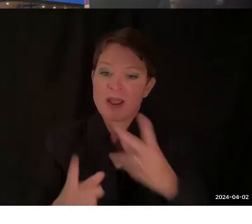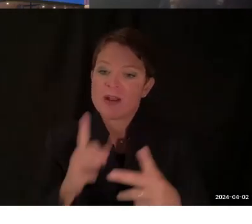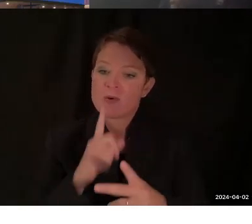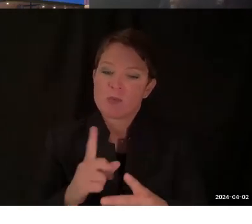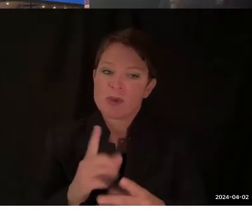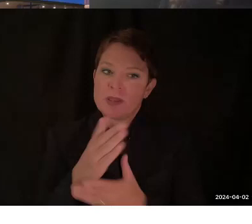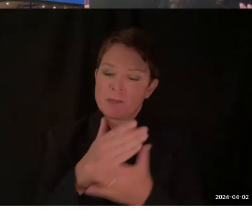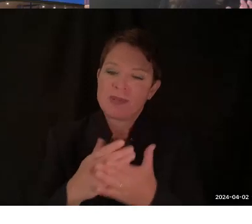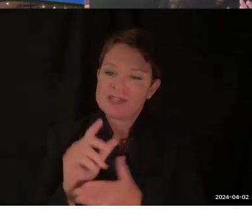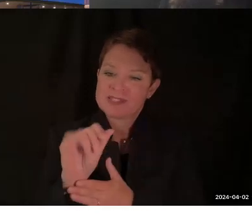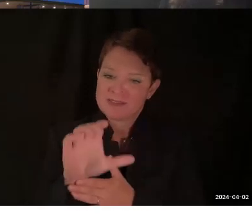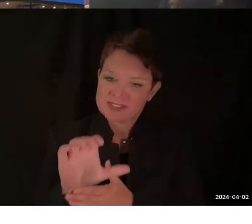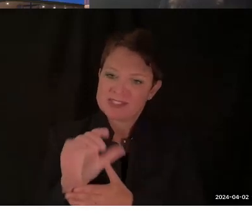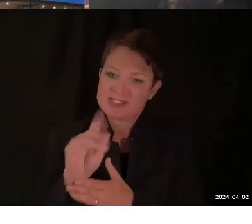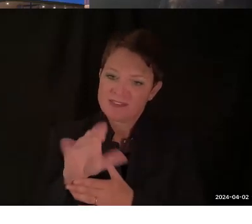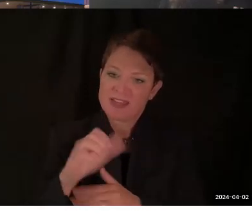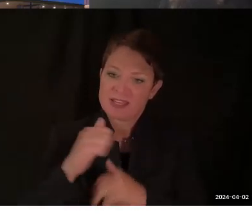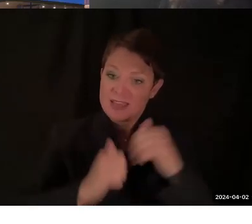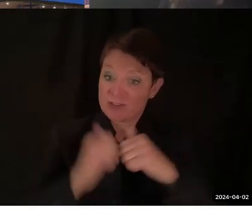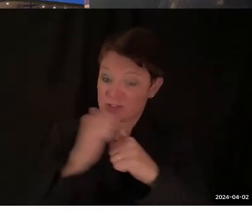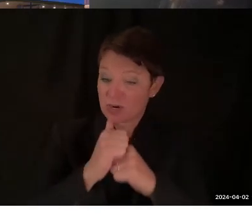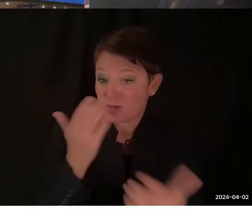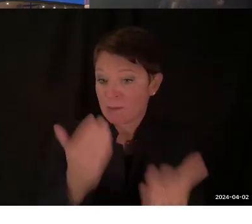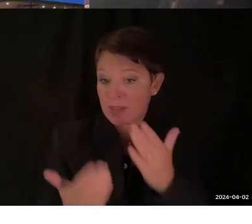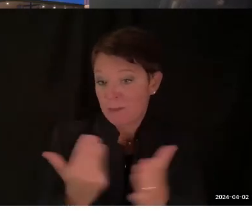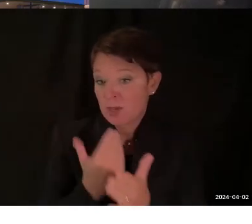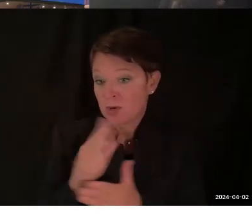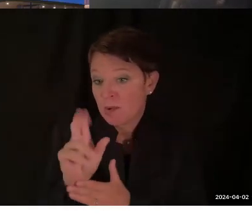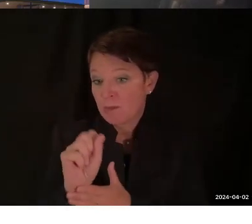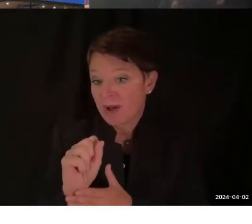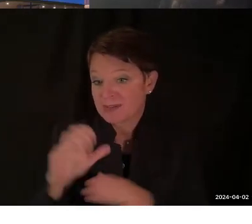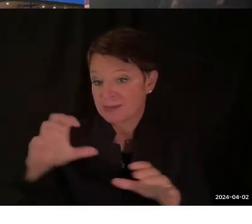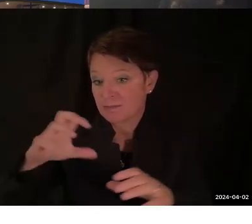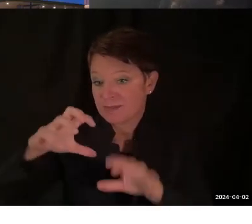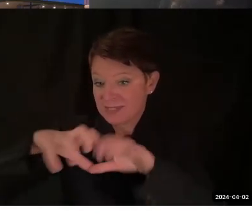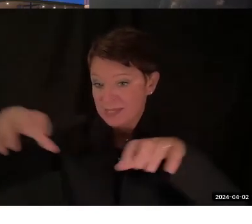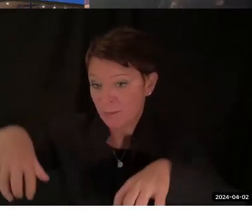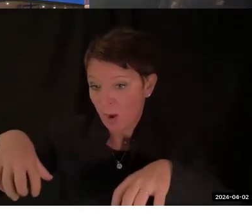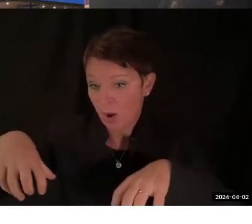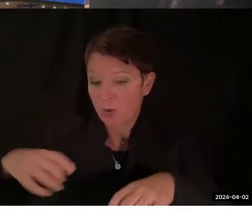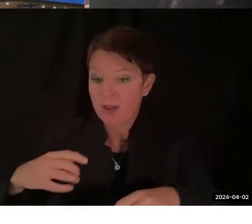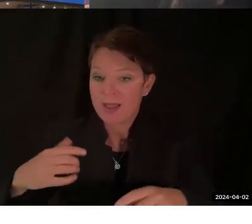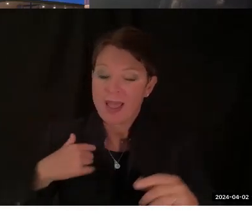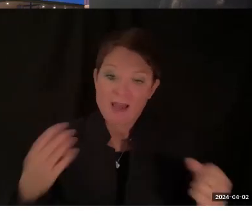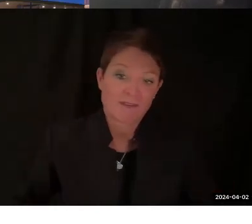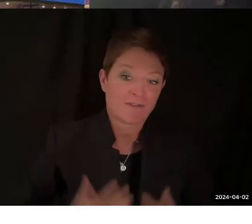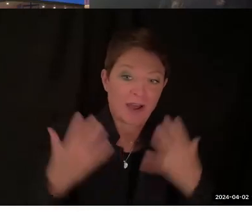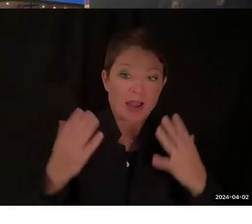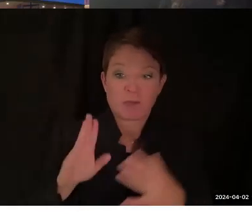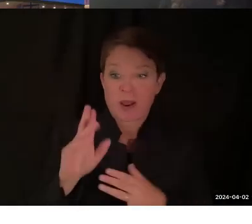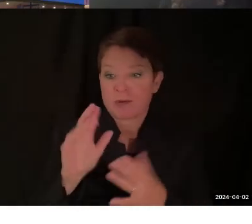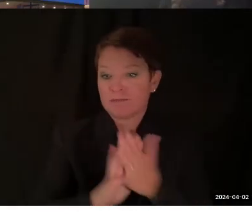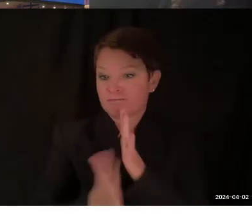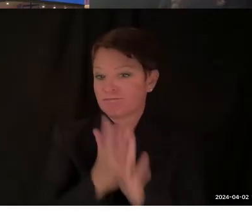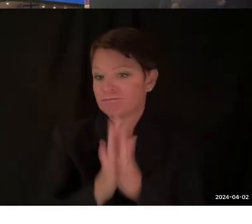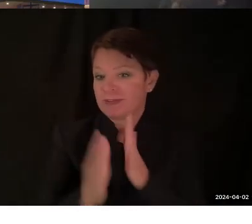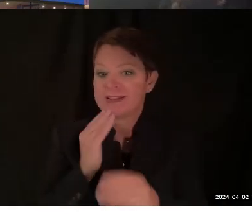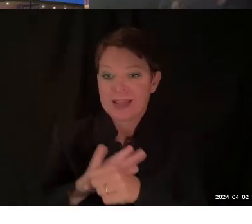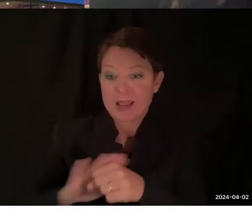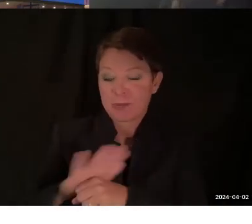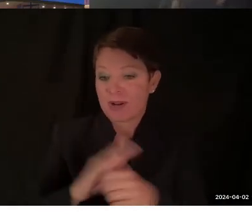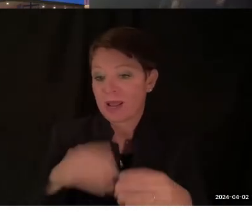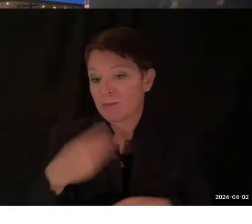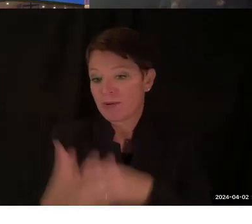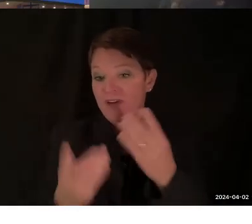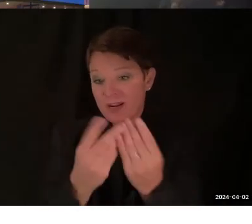civic infrastructure, perhaps maybe even a new bus depot, to bring back a vibrant, bustling neighborhood, and most importantly, to